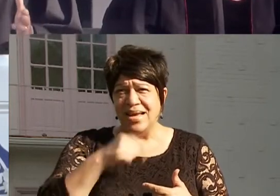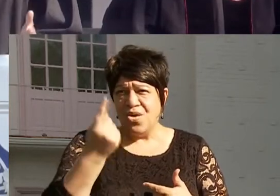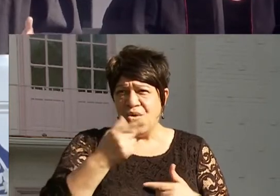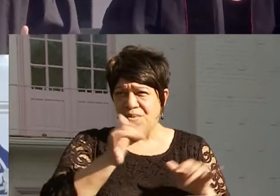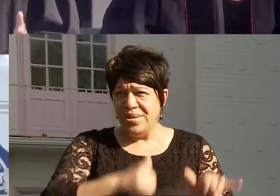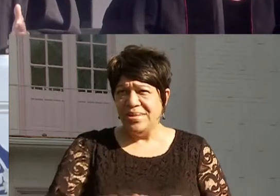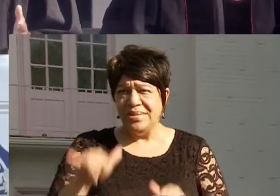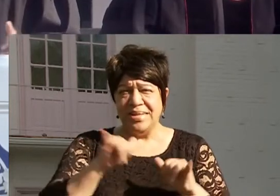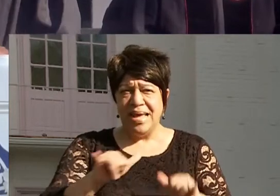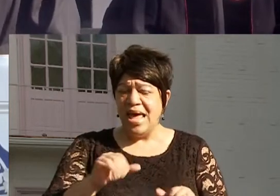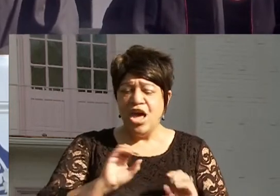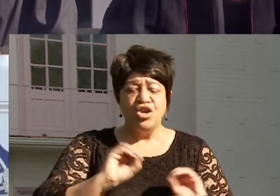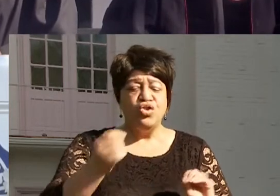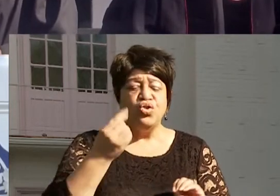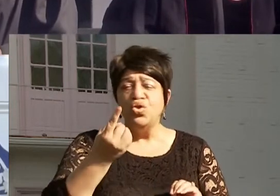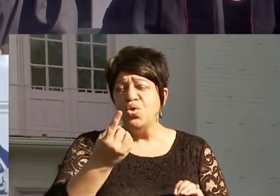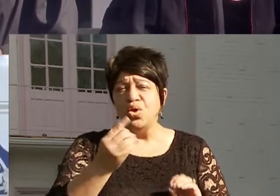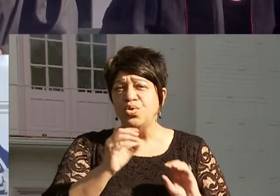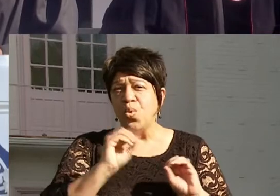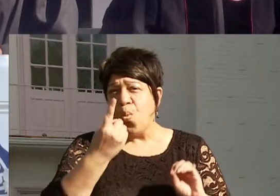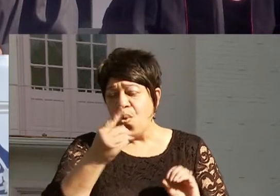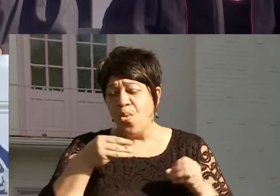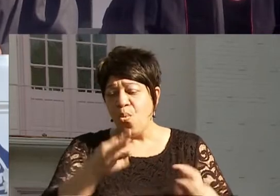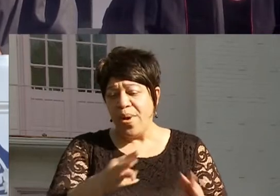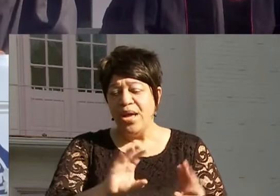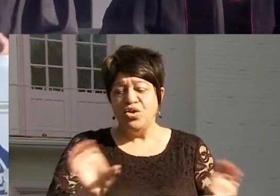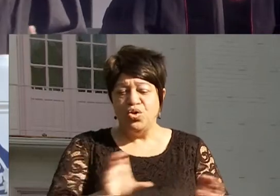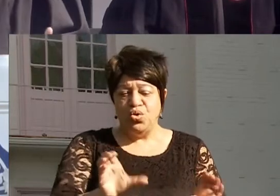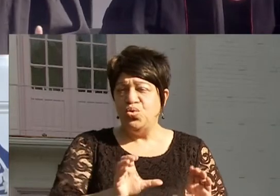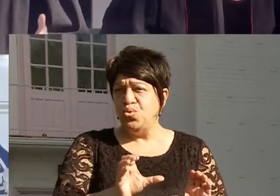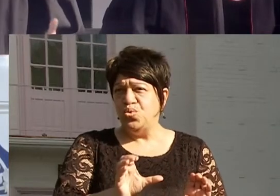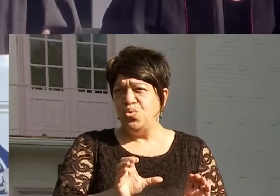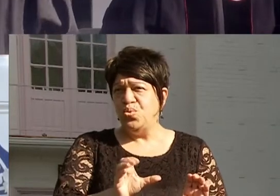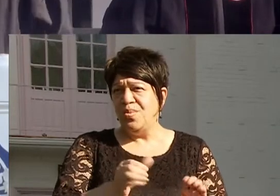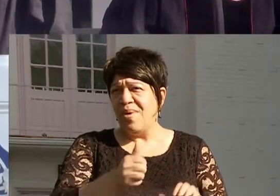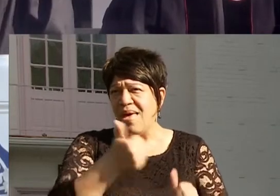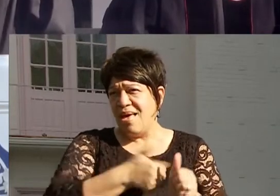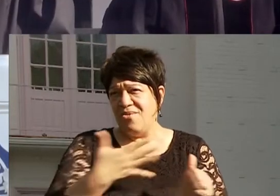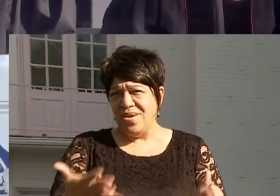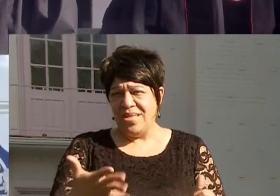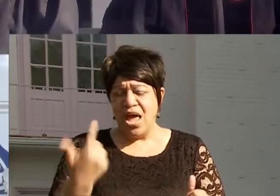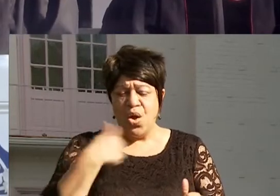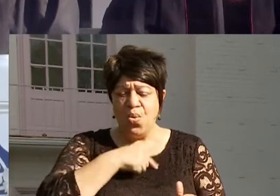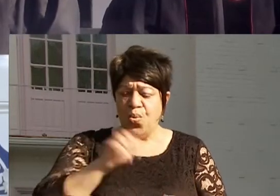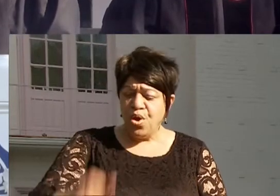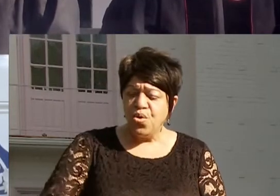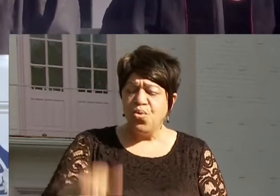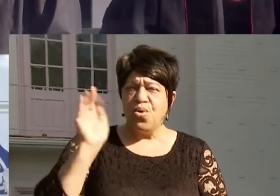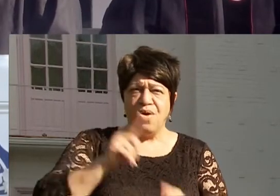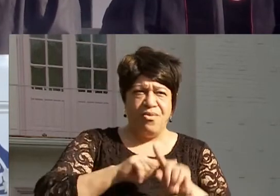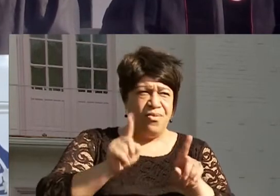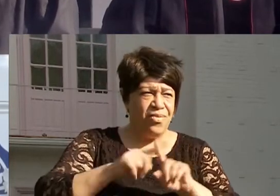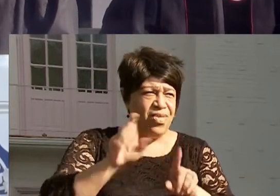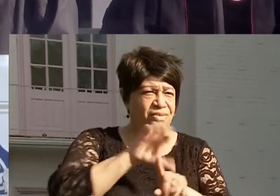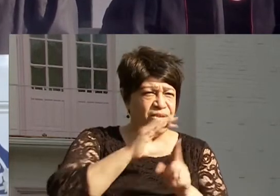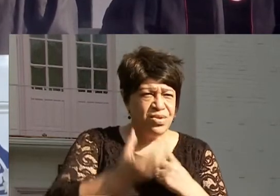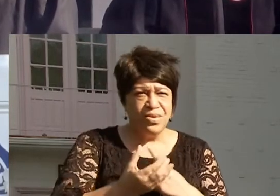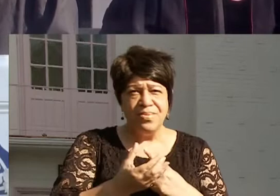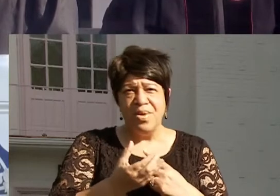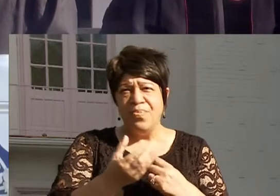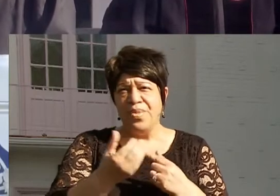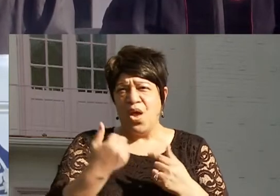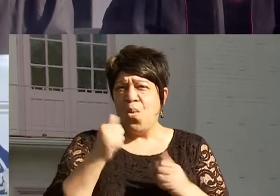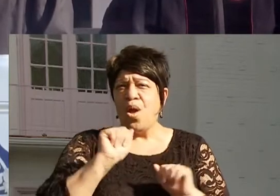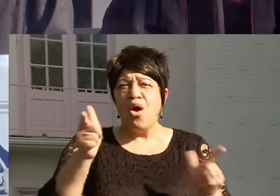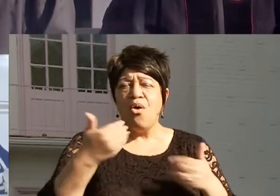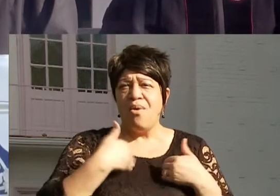There's no one way to do much of anything anymore. We grow up with different circumstances. We come from different backgrounds.